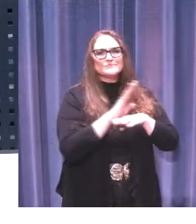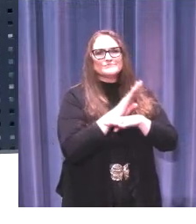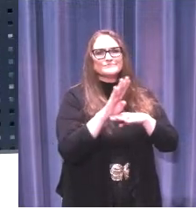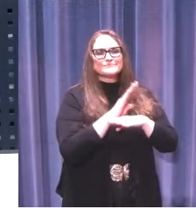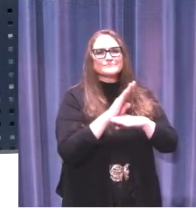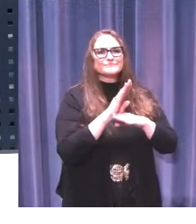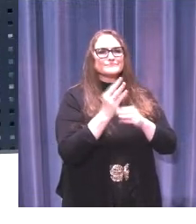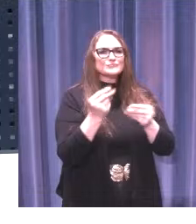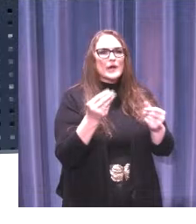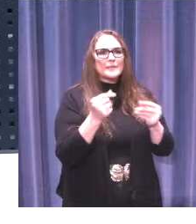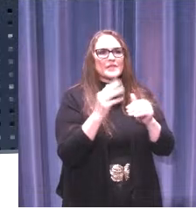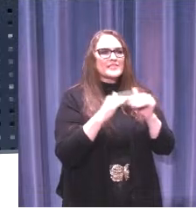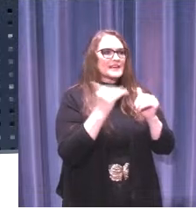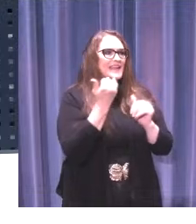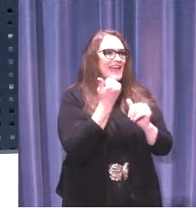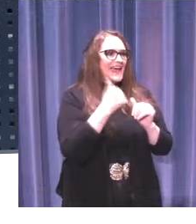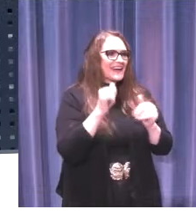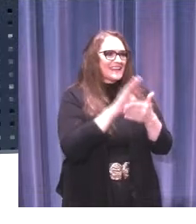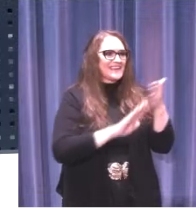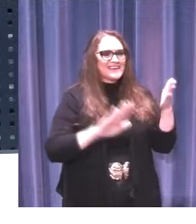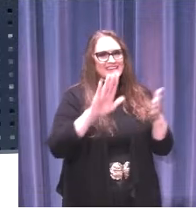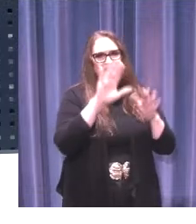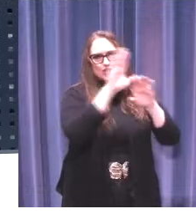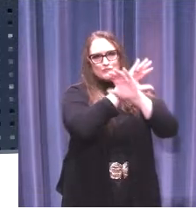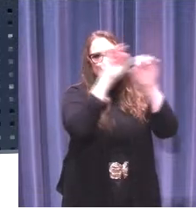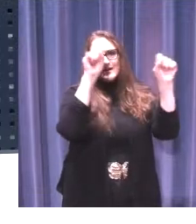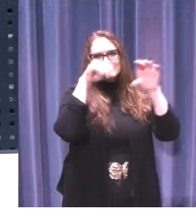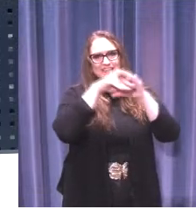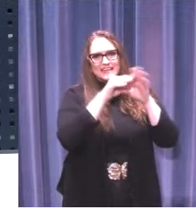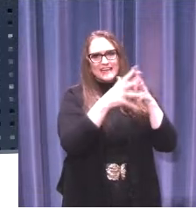any college president in America.